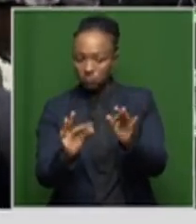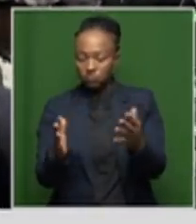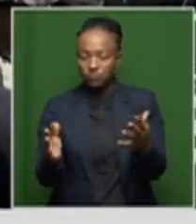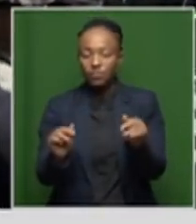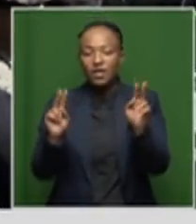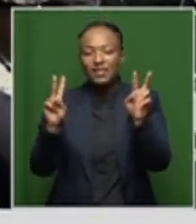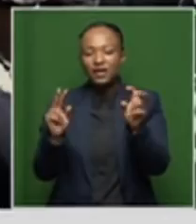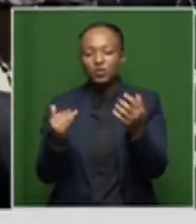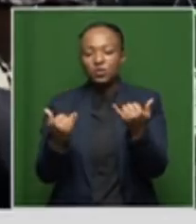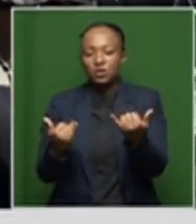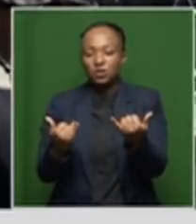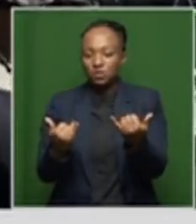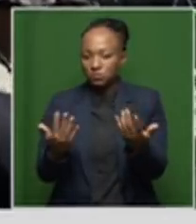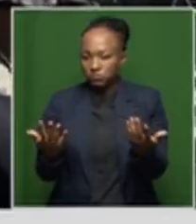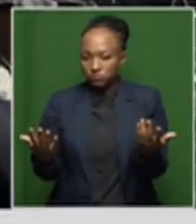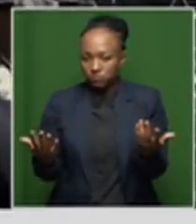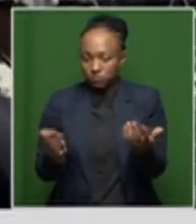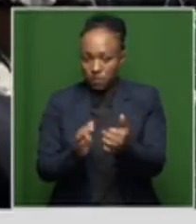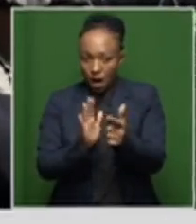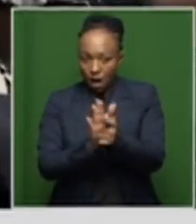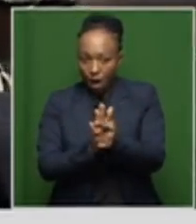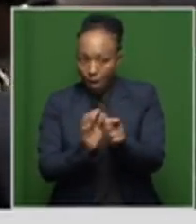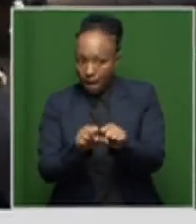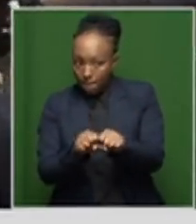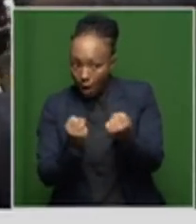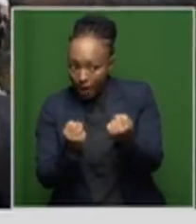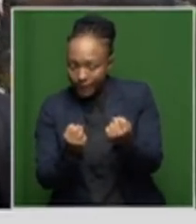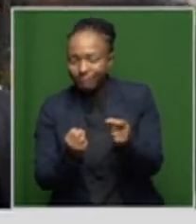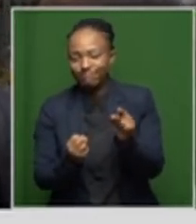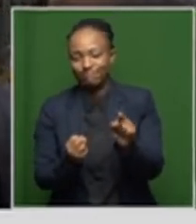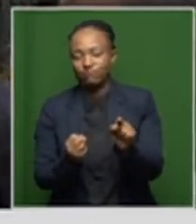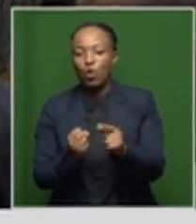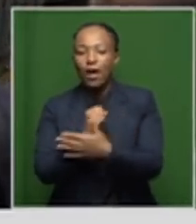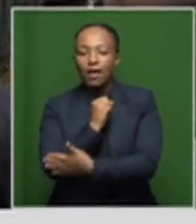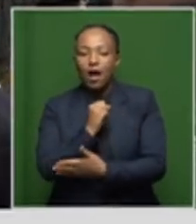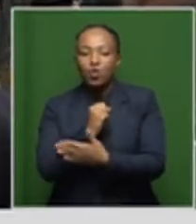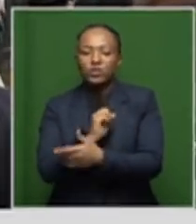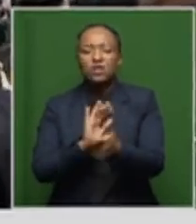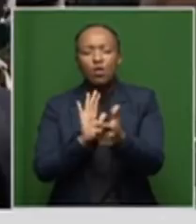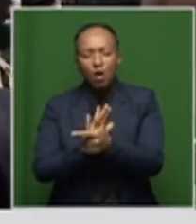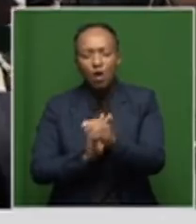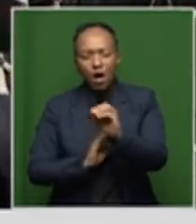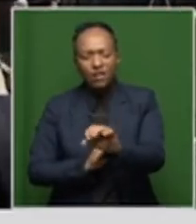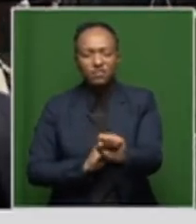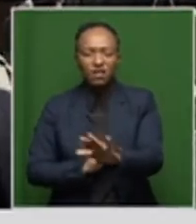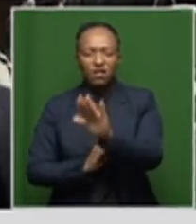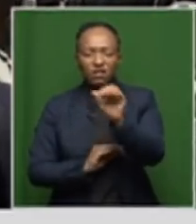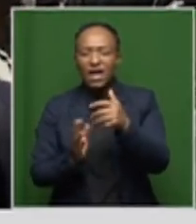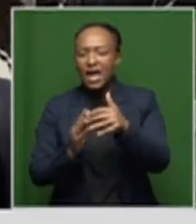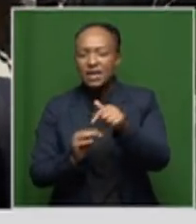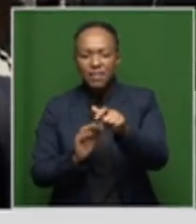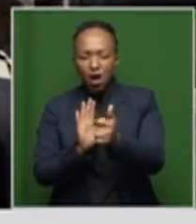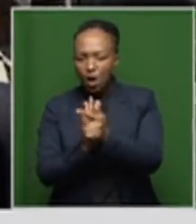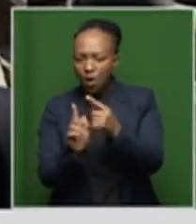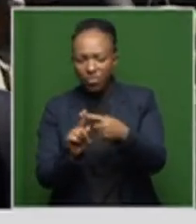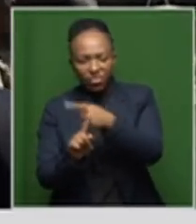the issue for us is whether or not the law has been broken. South Africa is the country of laws, and those who break the laws must